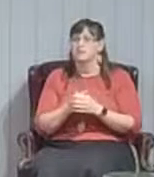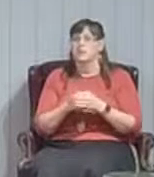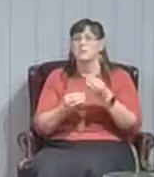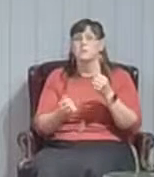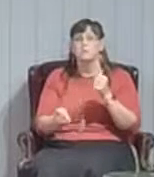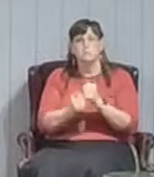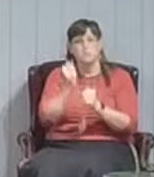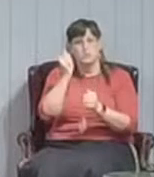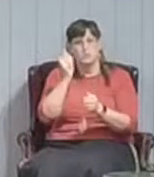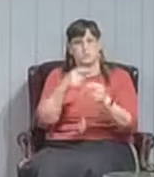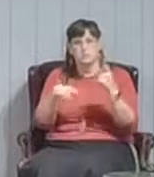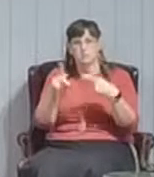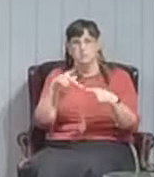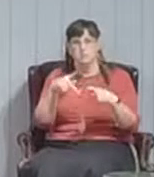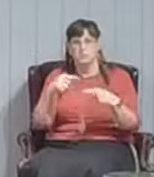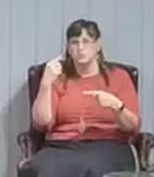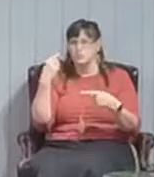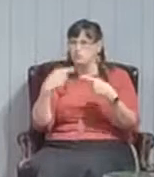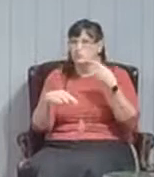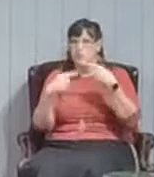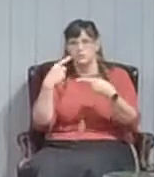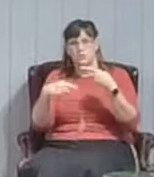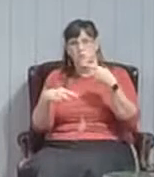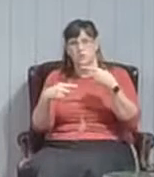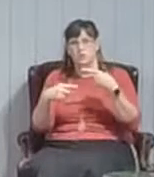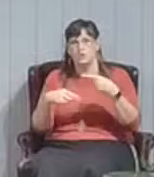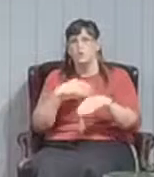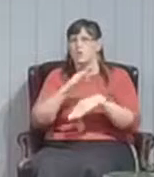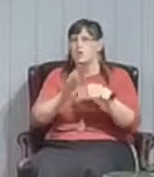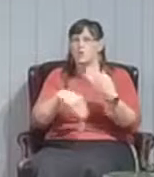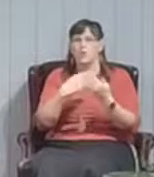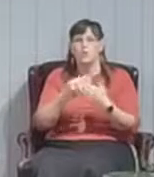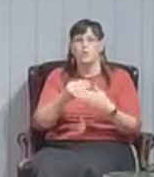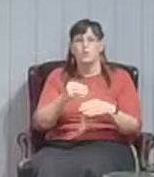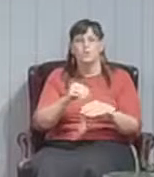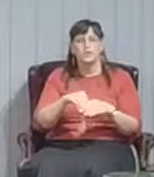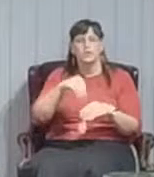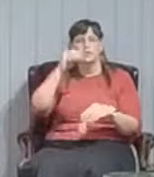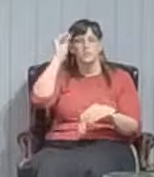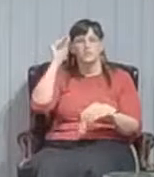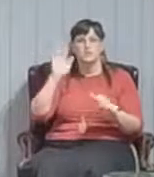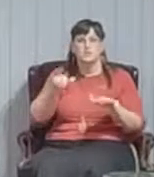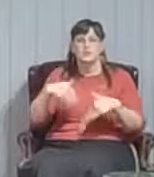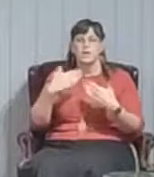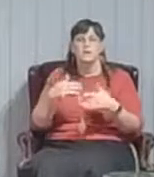Most people who disagree, they learn how to smile